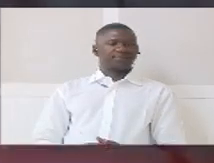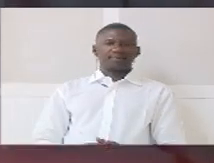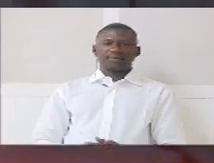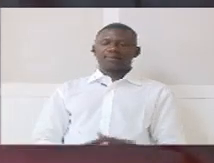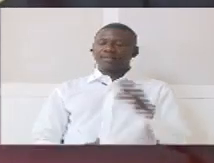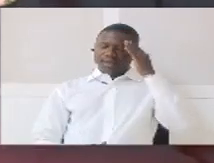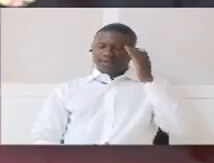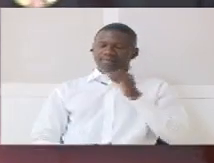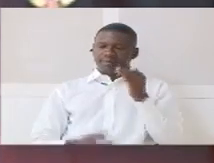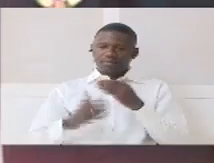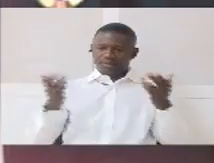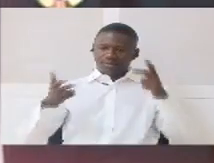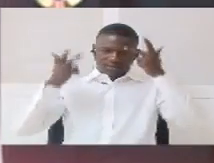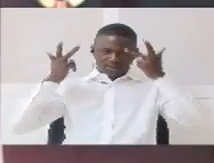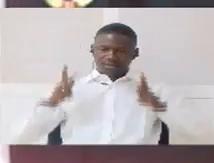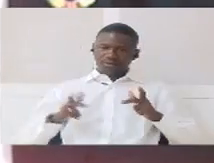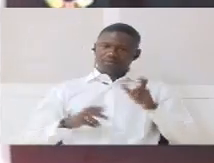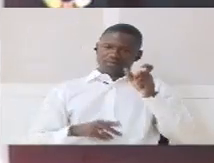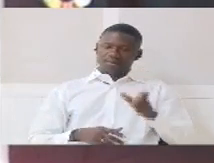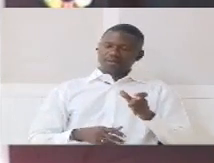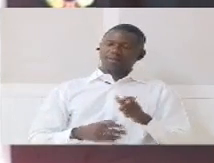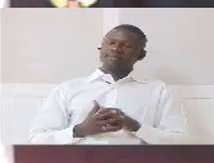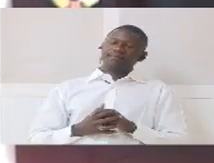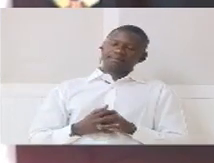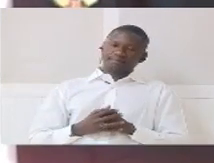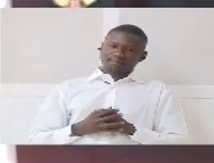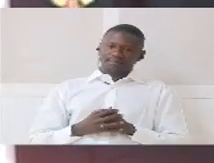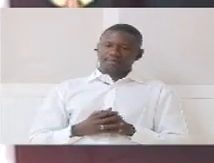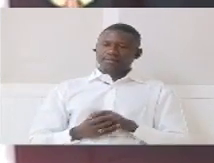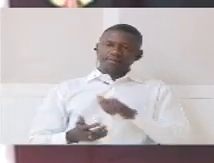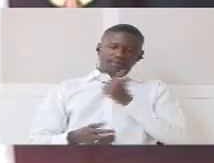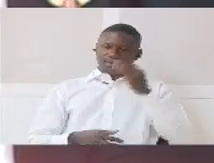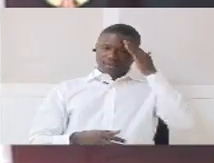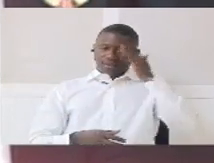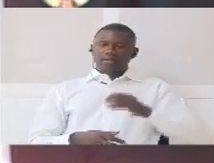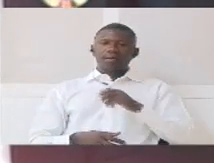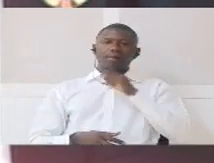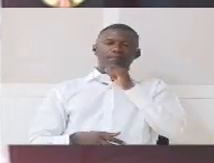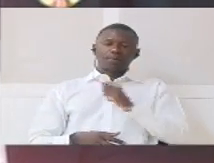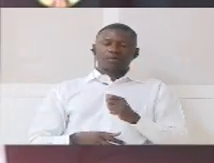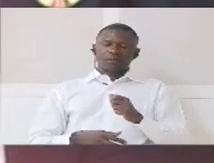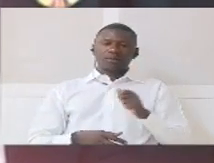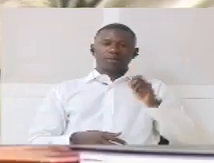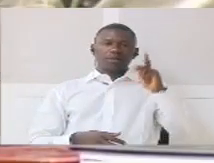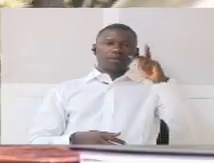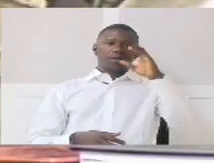Thank you very much, counsel, and thank you very much, Mr. Korta, for